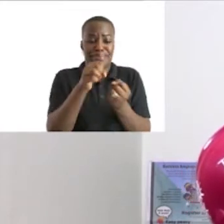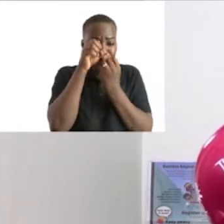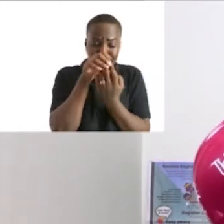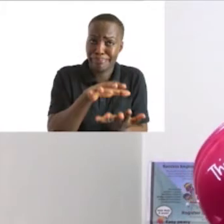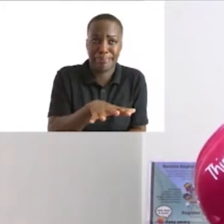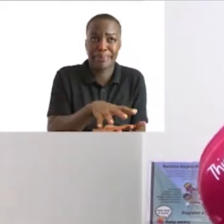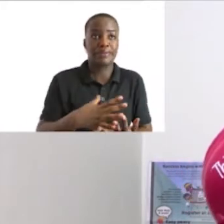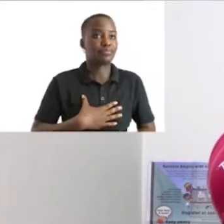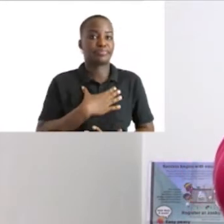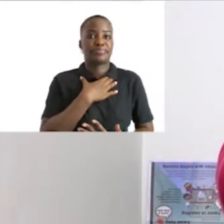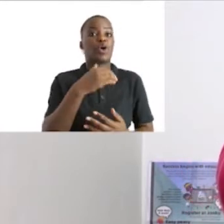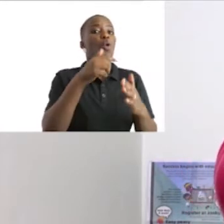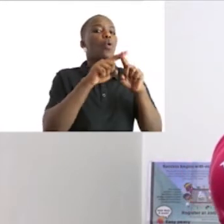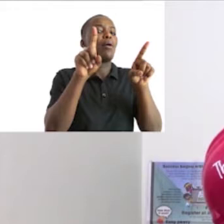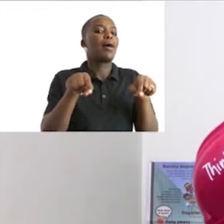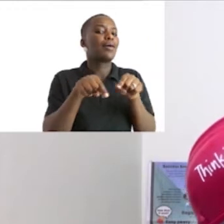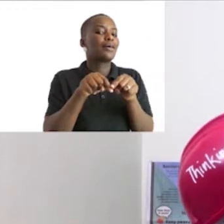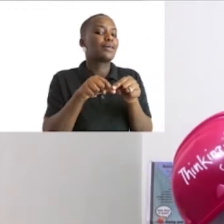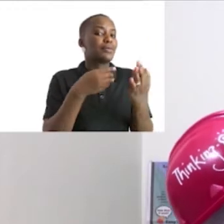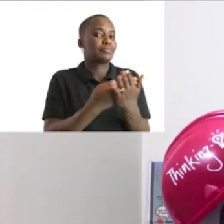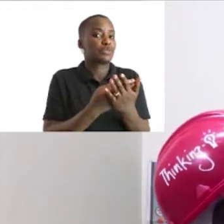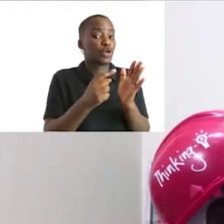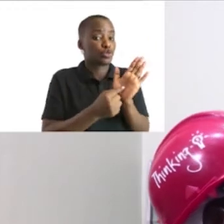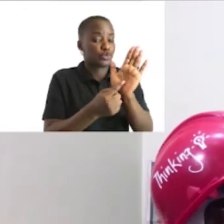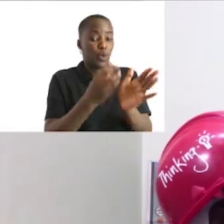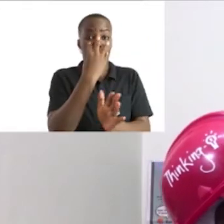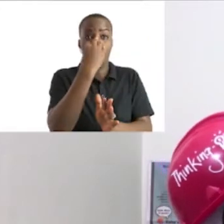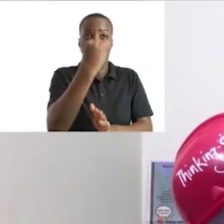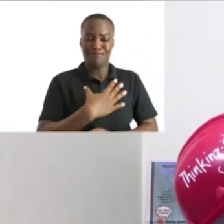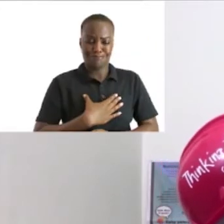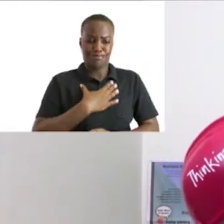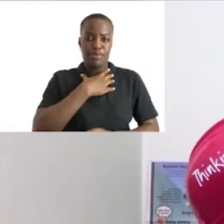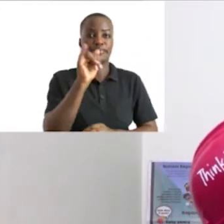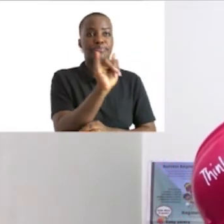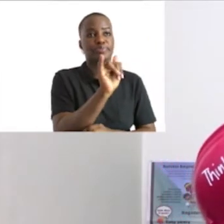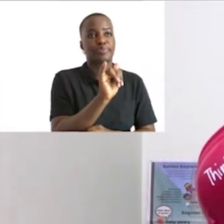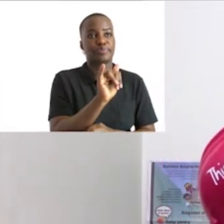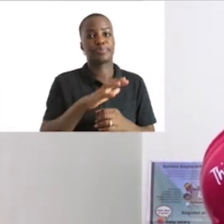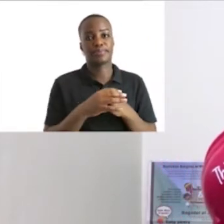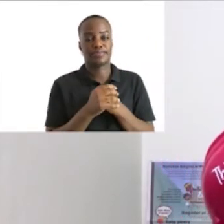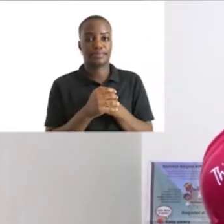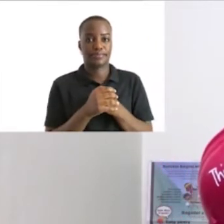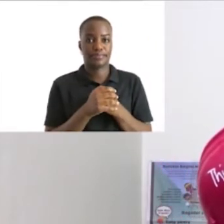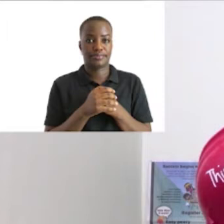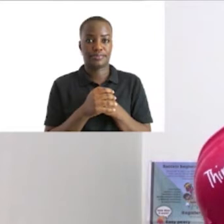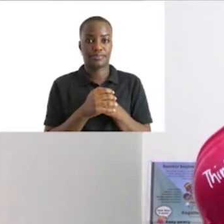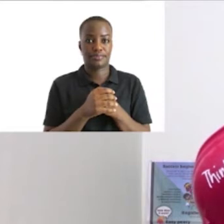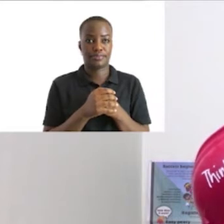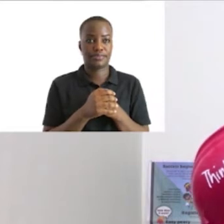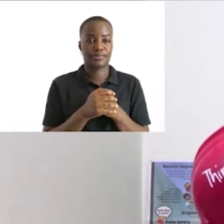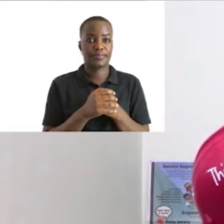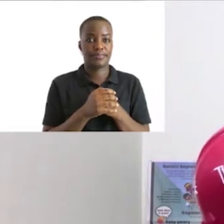and got angry. So which picture can show us that the wolf is getting angry and the house of